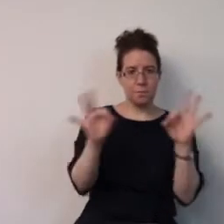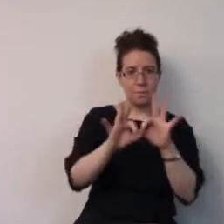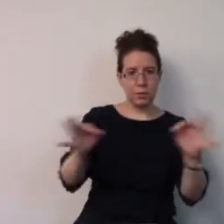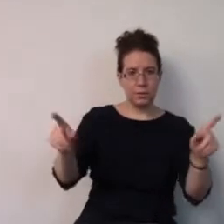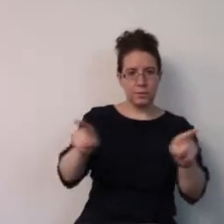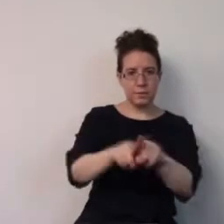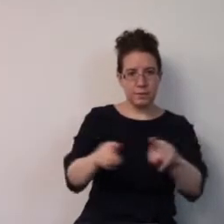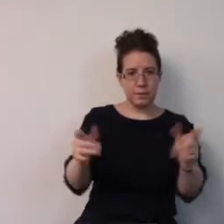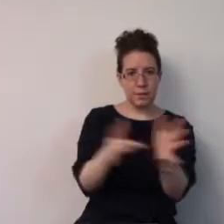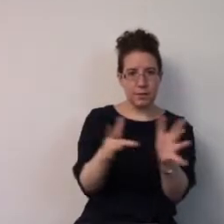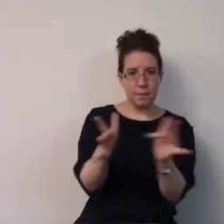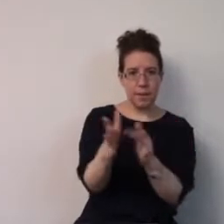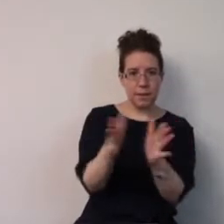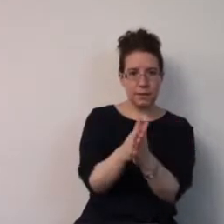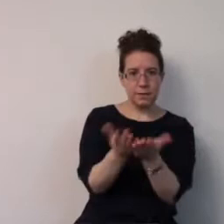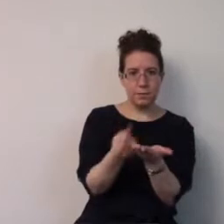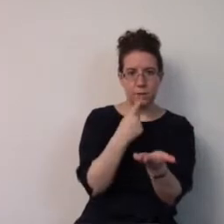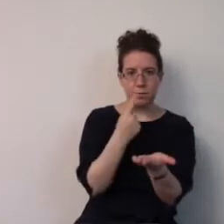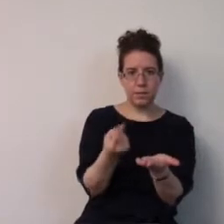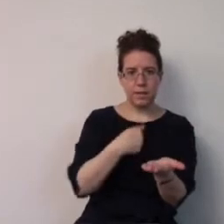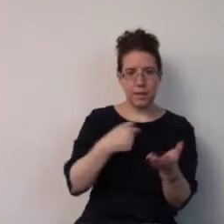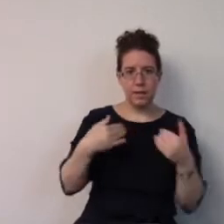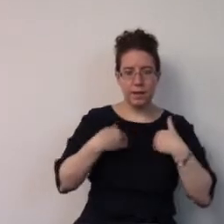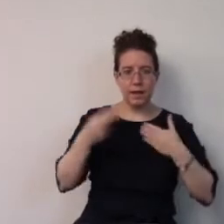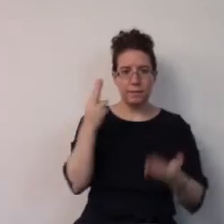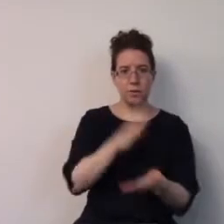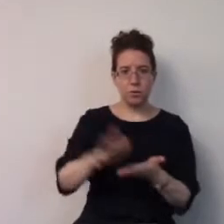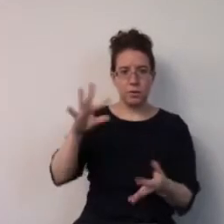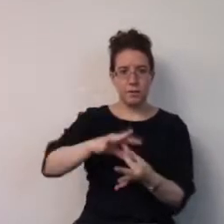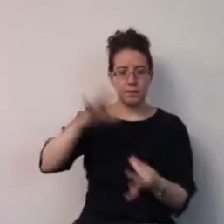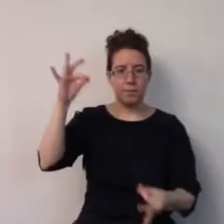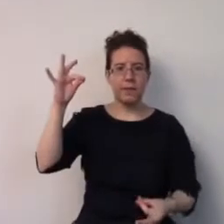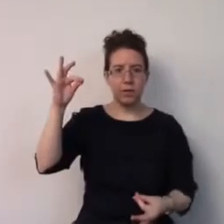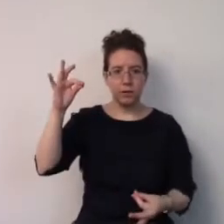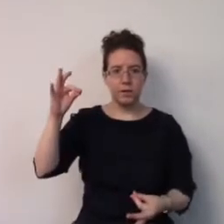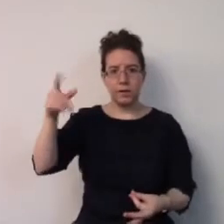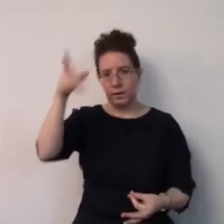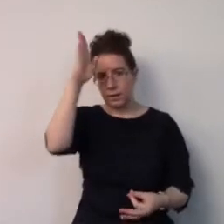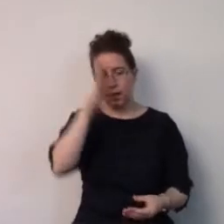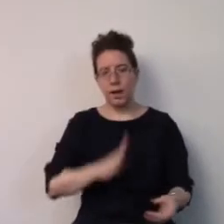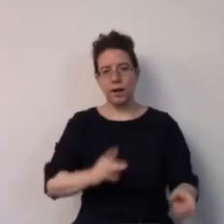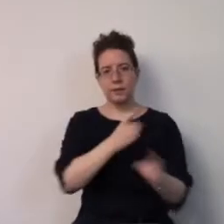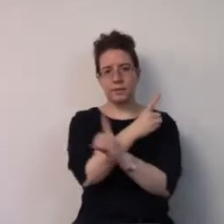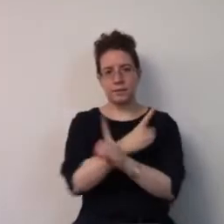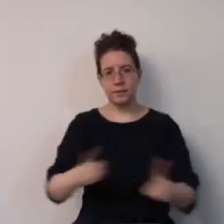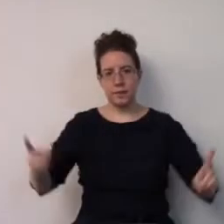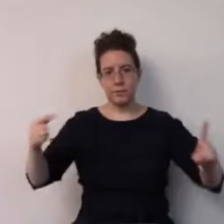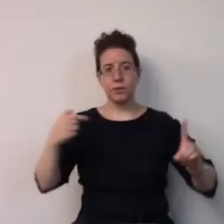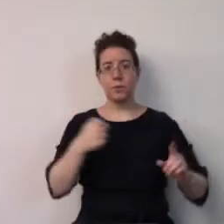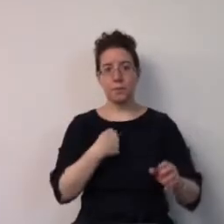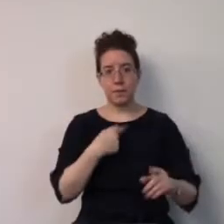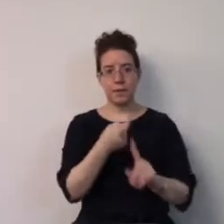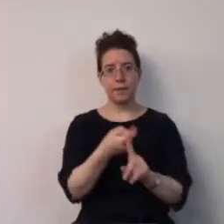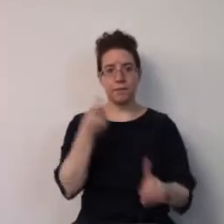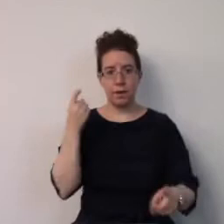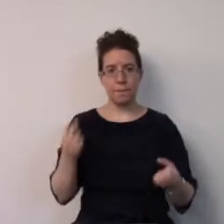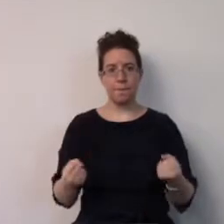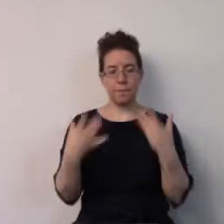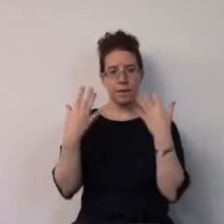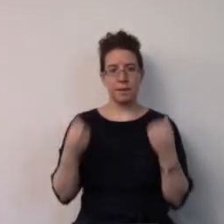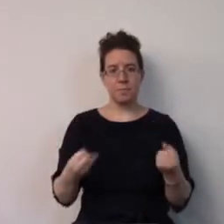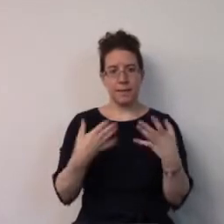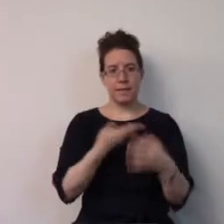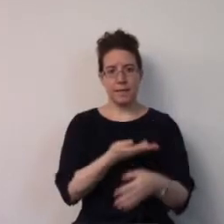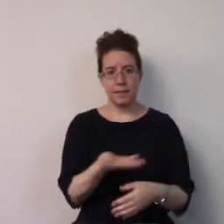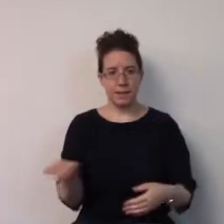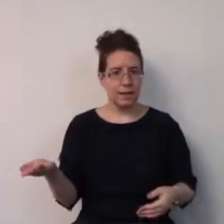God delivered me from so many things. Yes. But I've got to guard that experience. Yes. There's predators. The devil said,